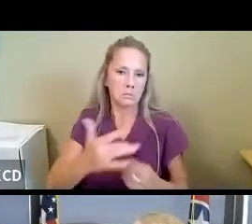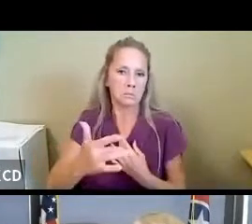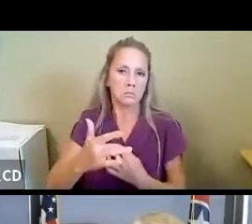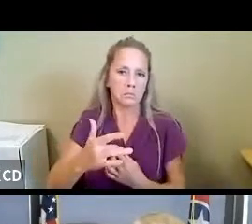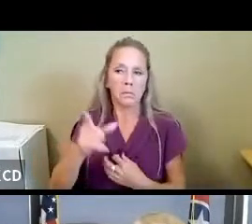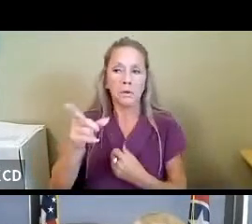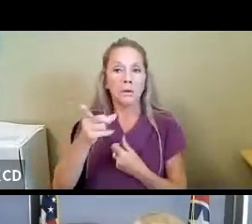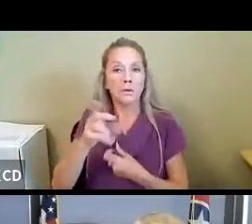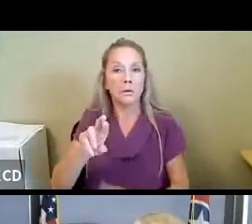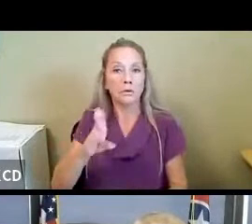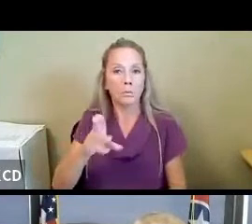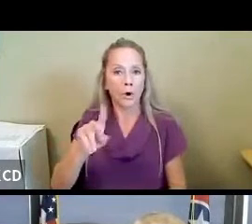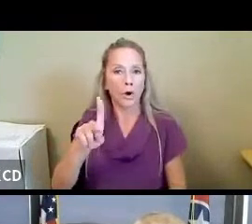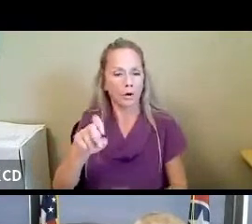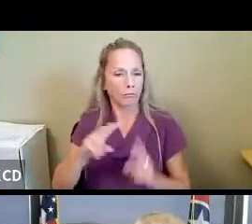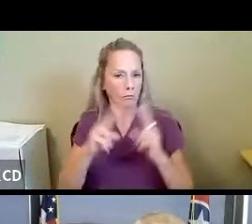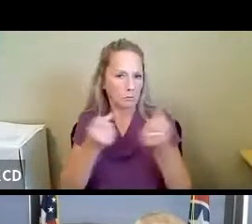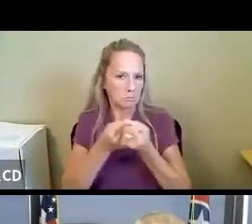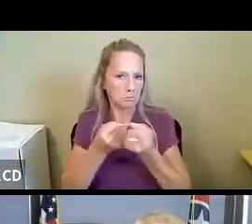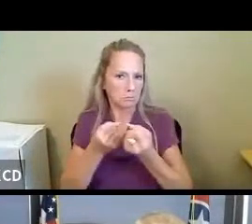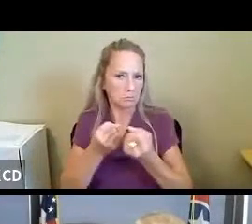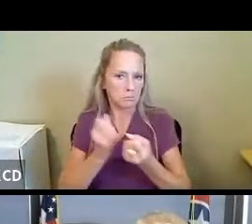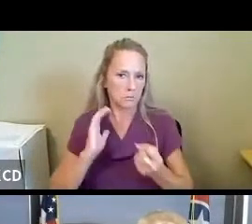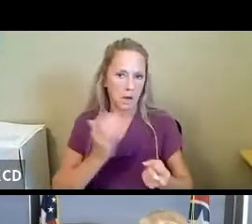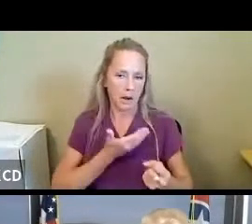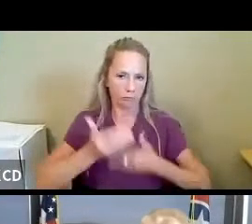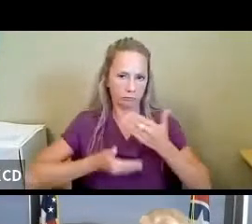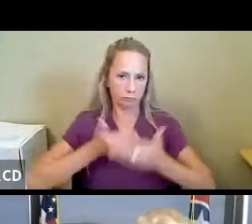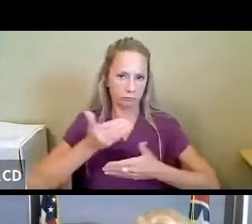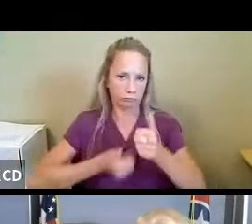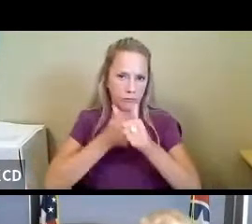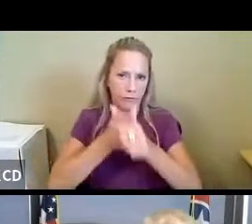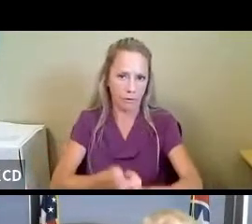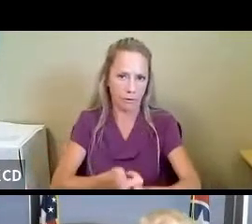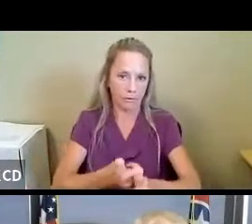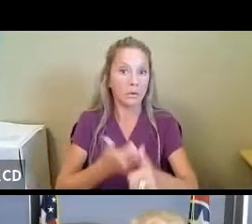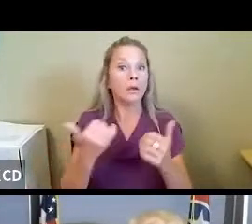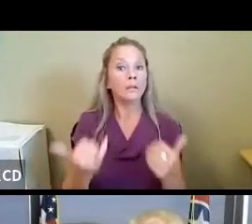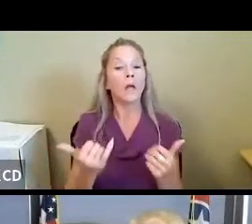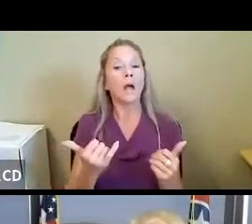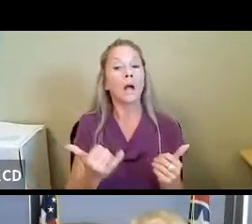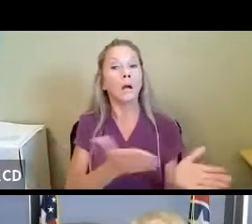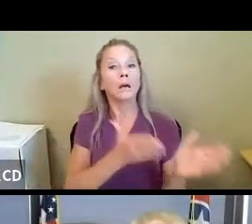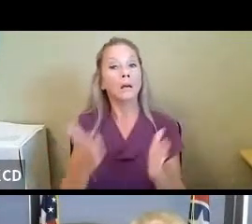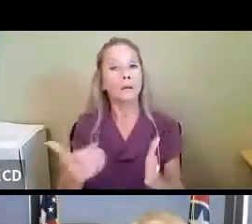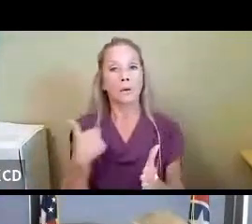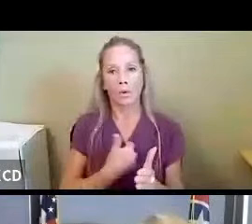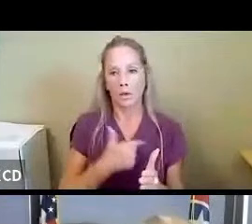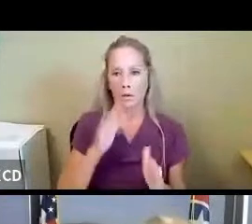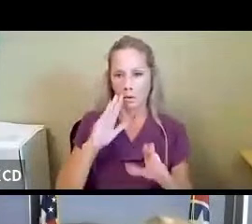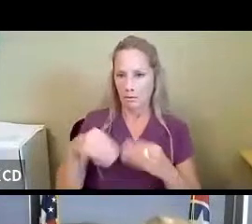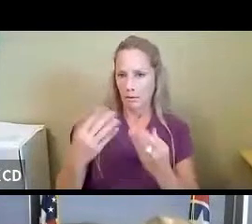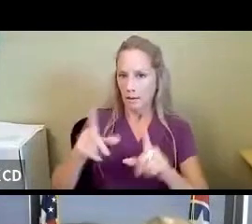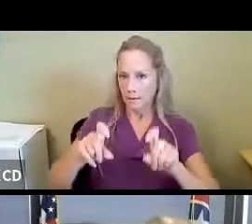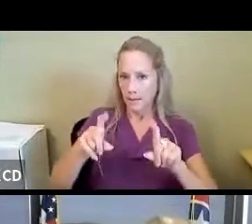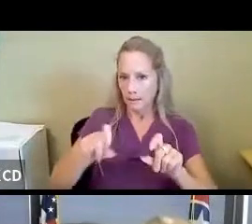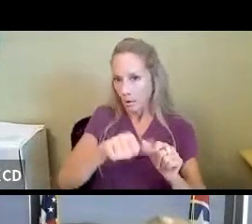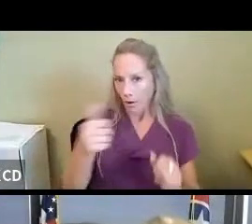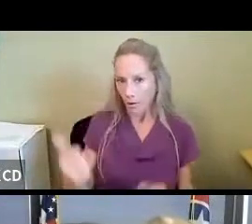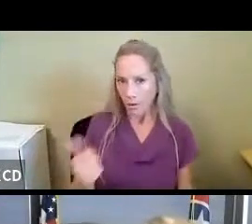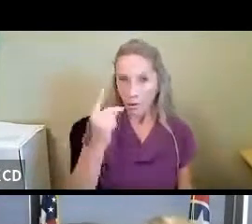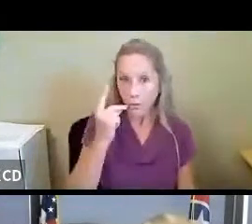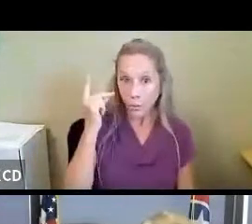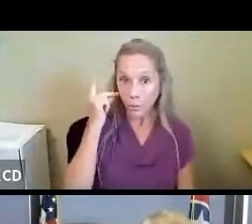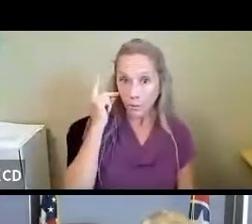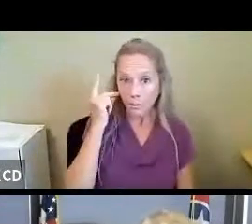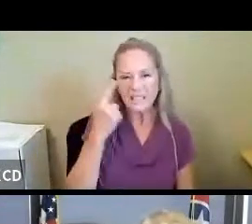approach. In addition to doing the wastewater testing, we're now going to test another dorm that is similar